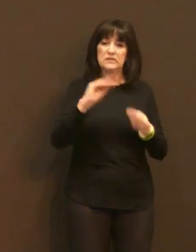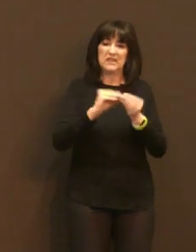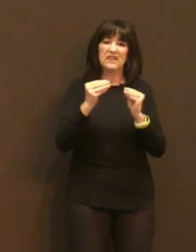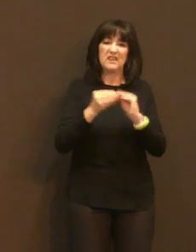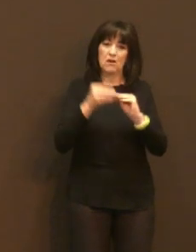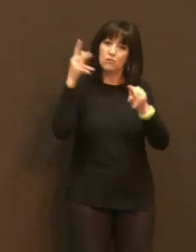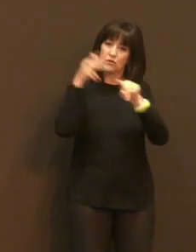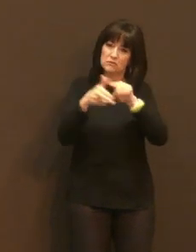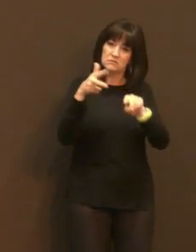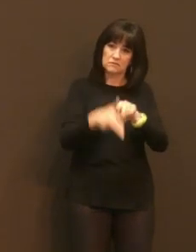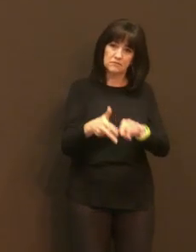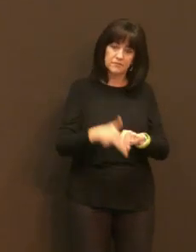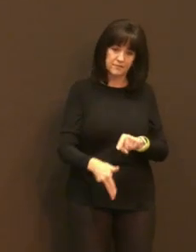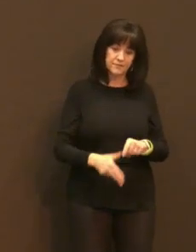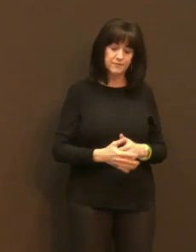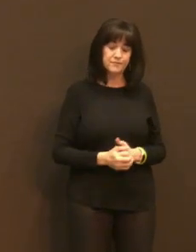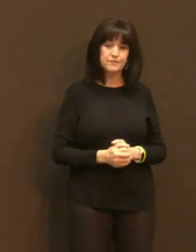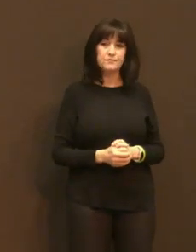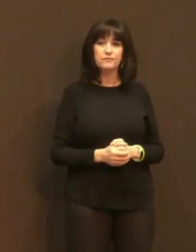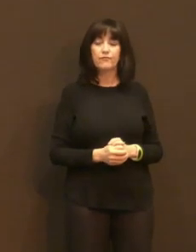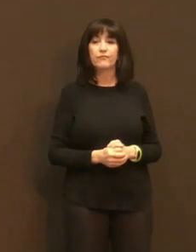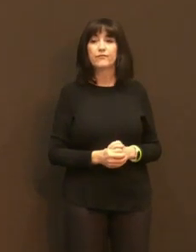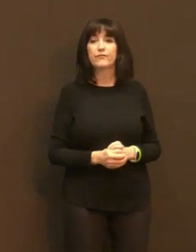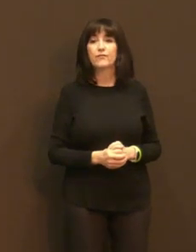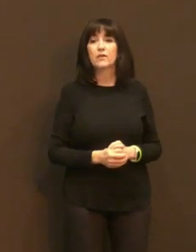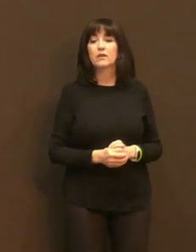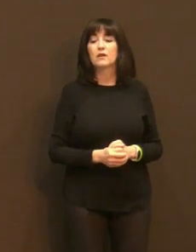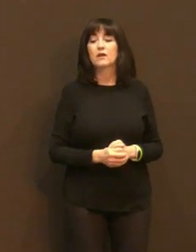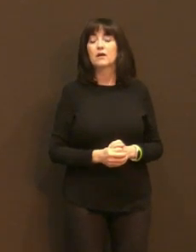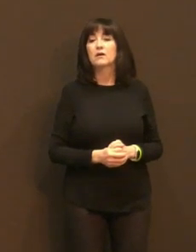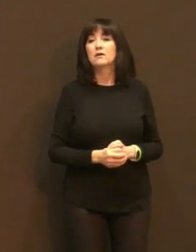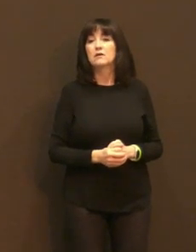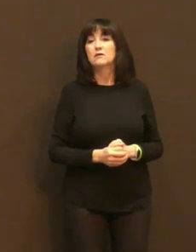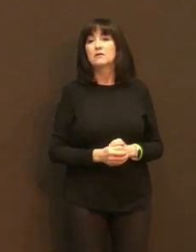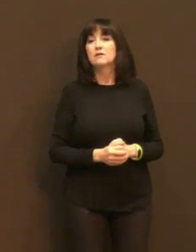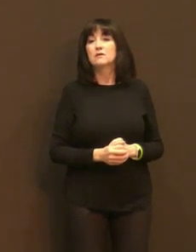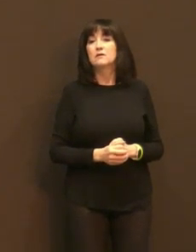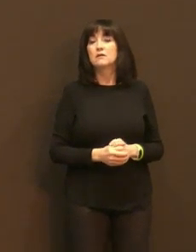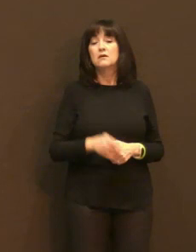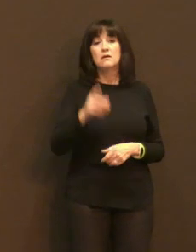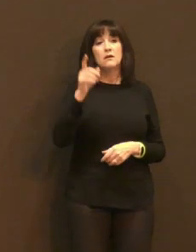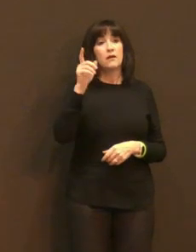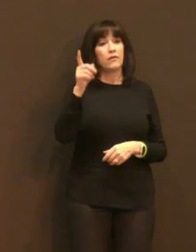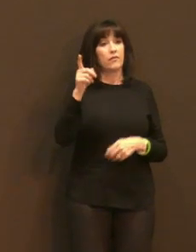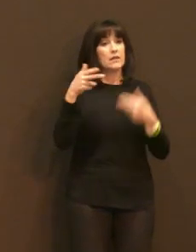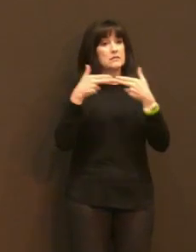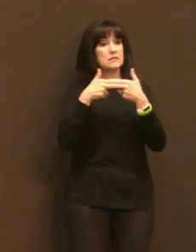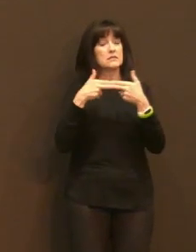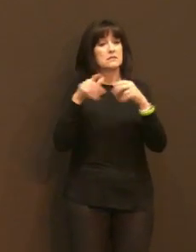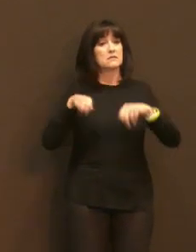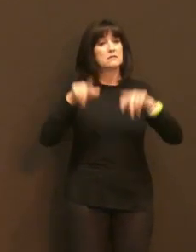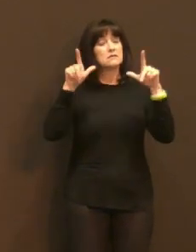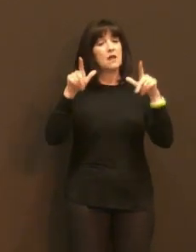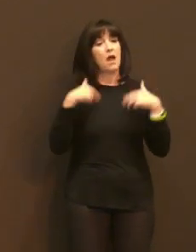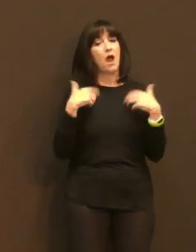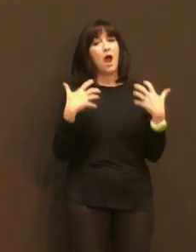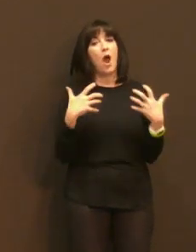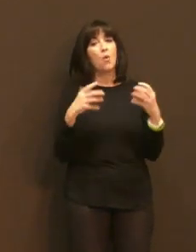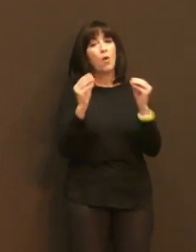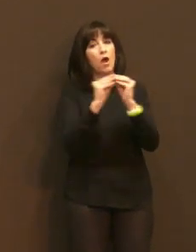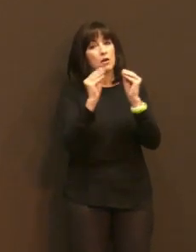that. No, I do want to, this slide is just a clarification that I want to make on something that I